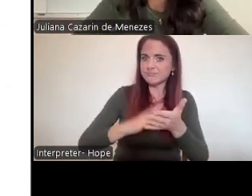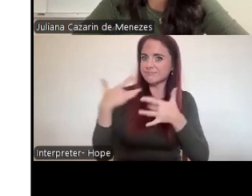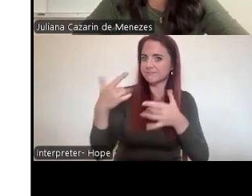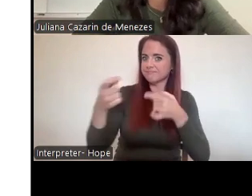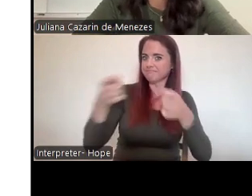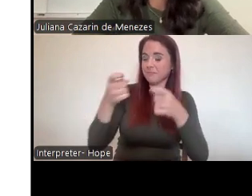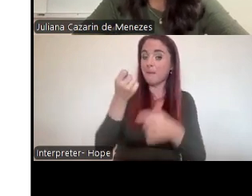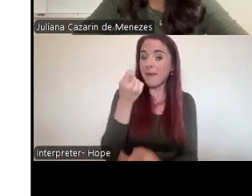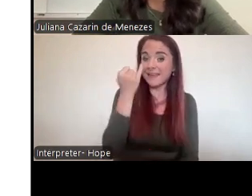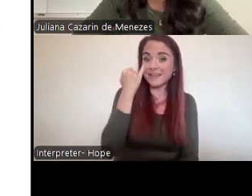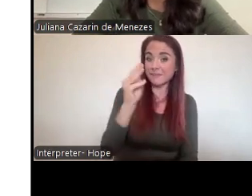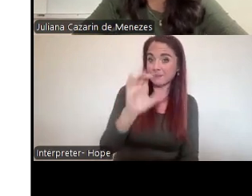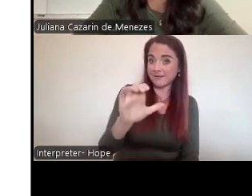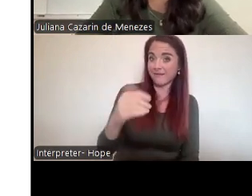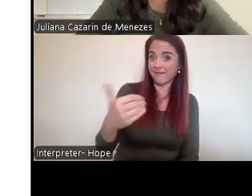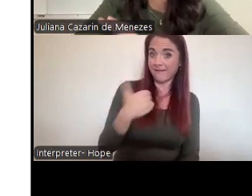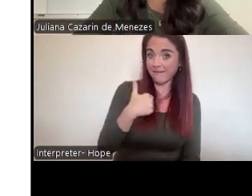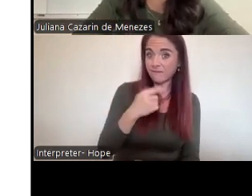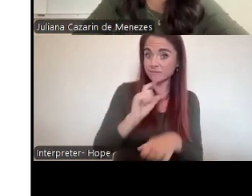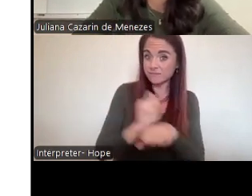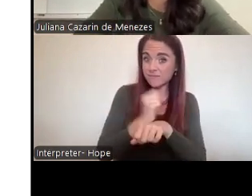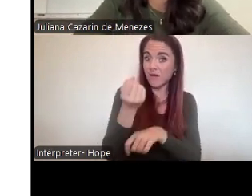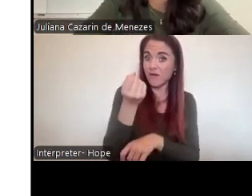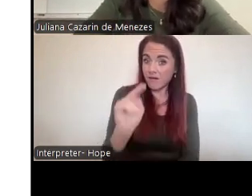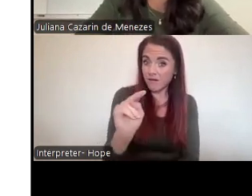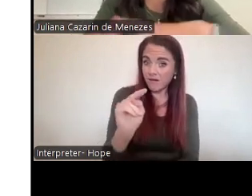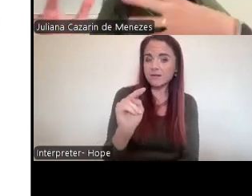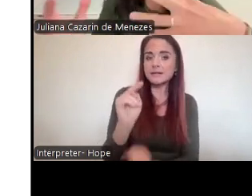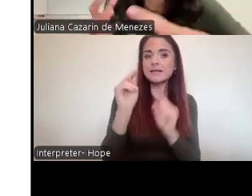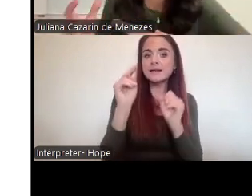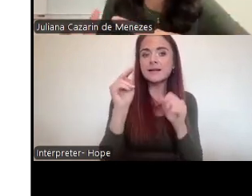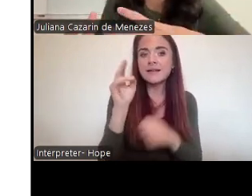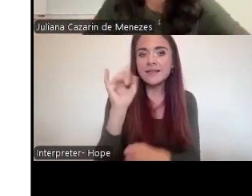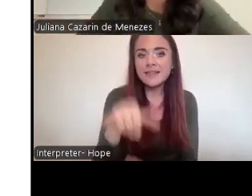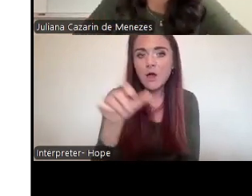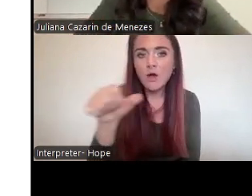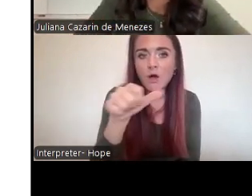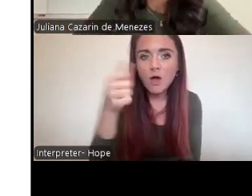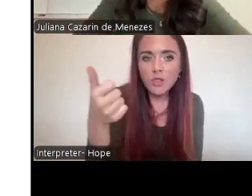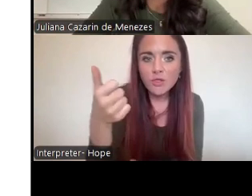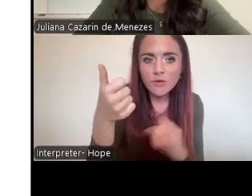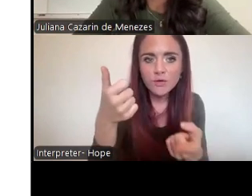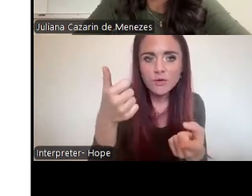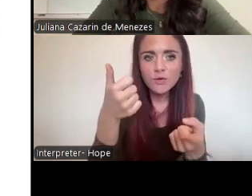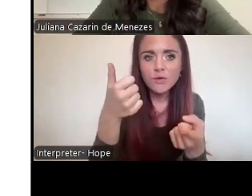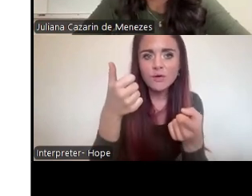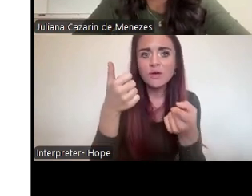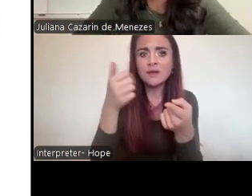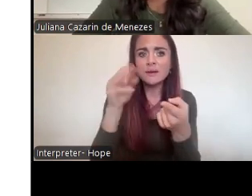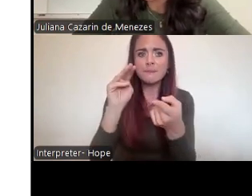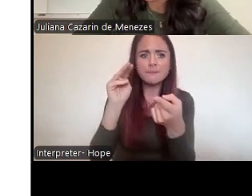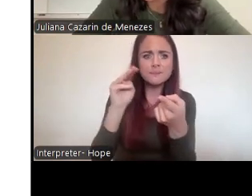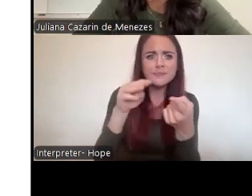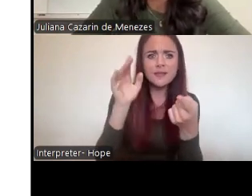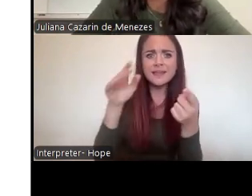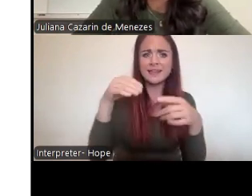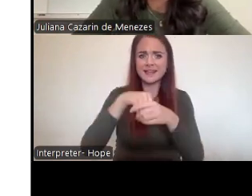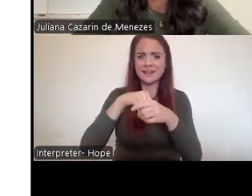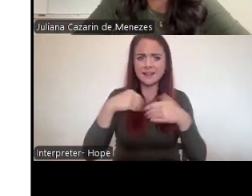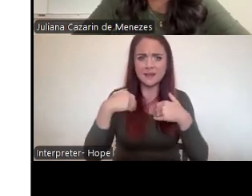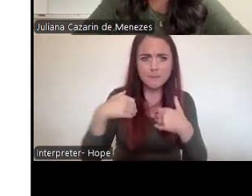first days, HER2 is still oscillating in these lung cells. However, after day